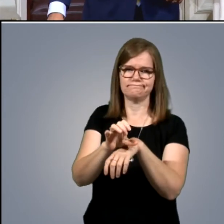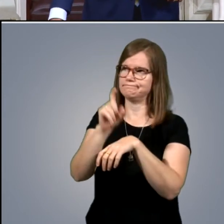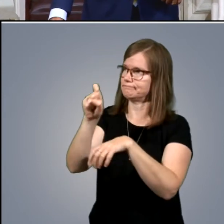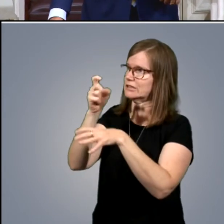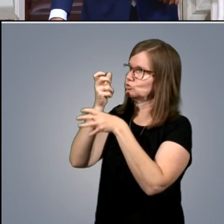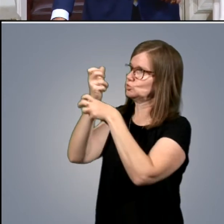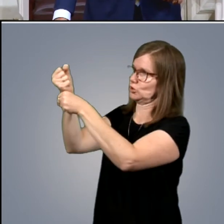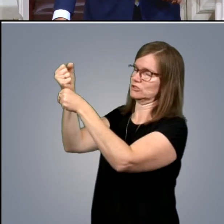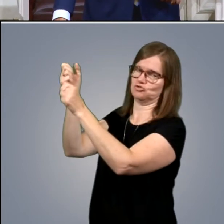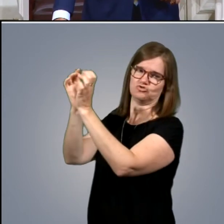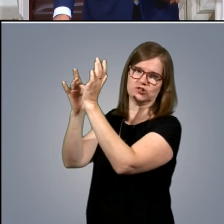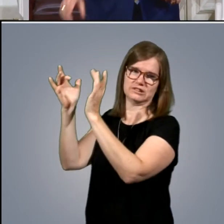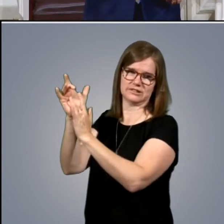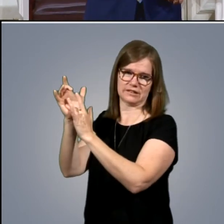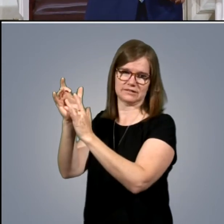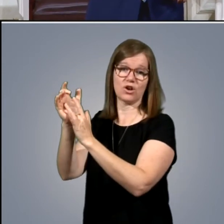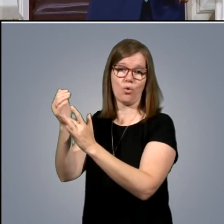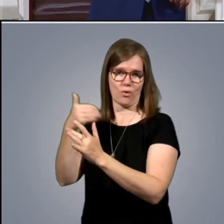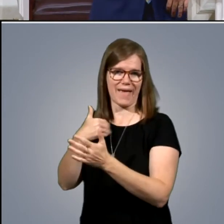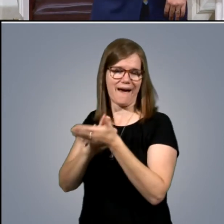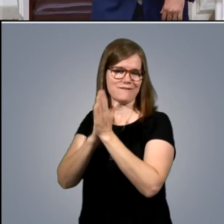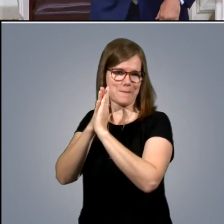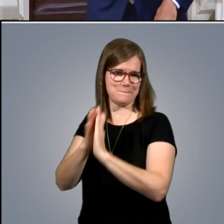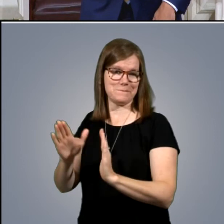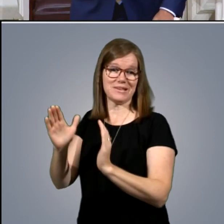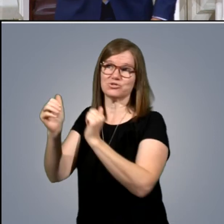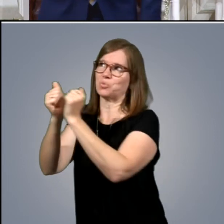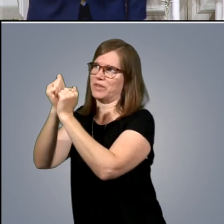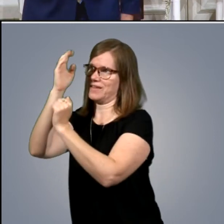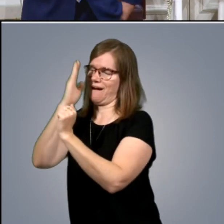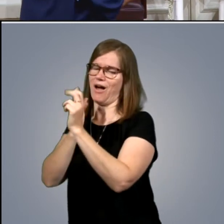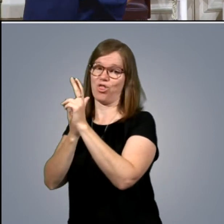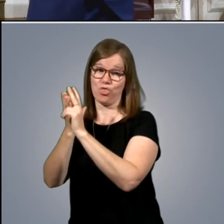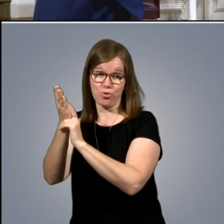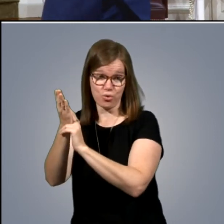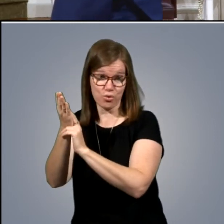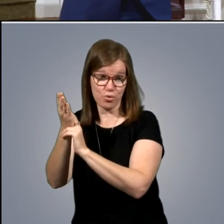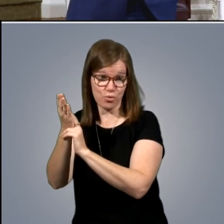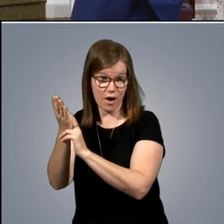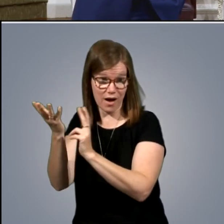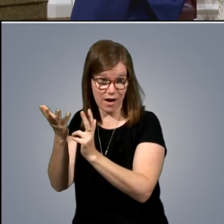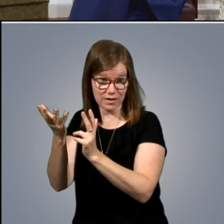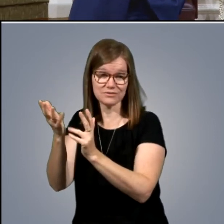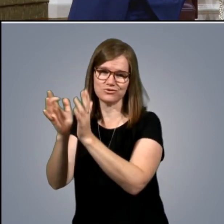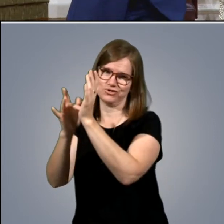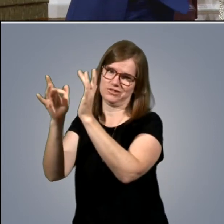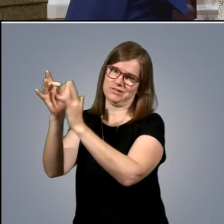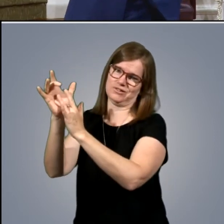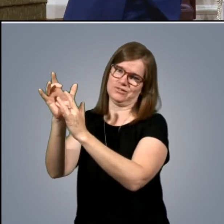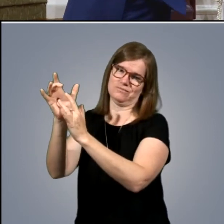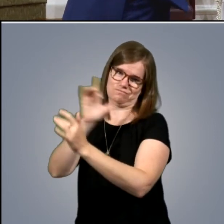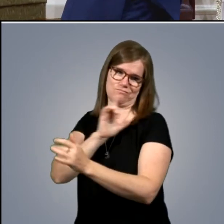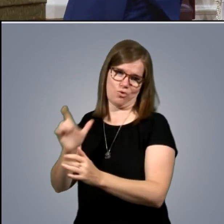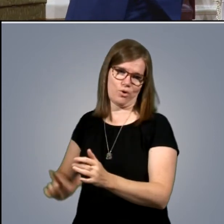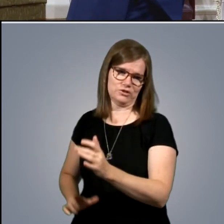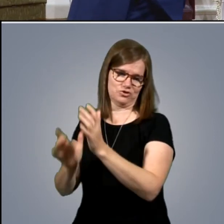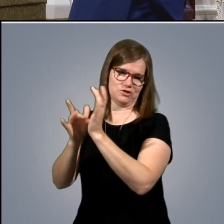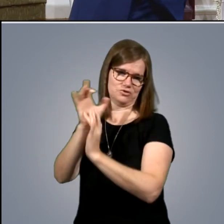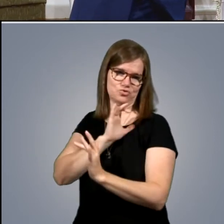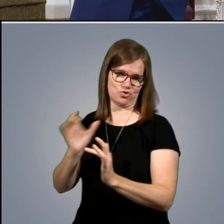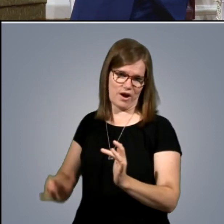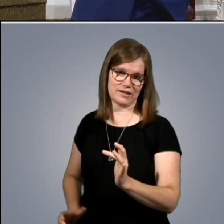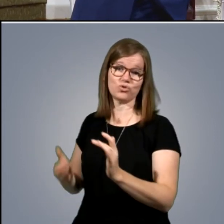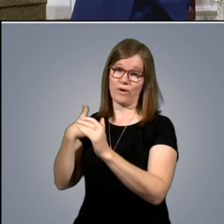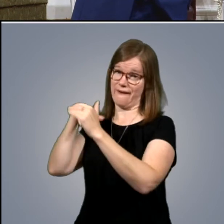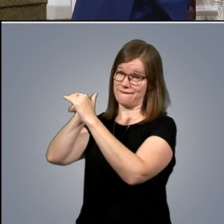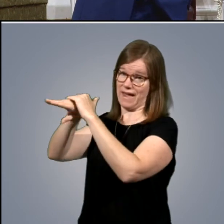peace with God through our Lord Jesus Christ. By whom? Jesus. have access by faith